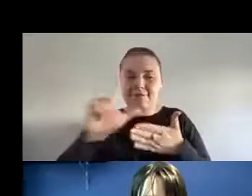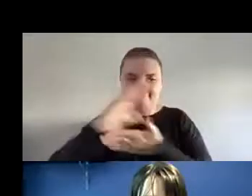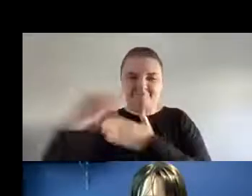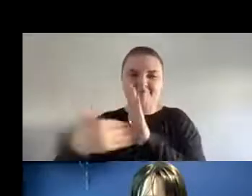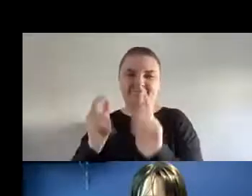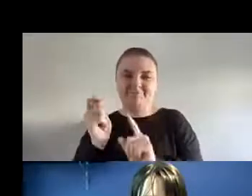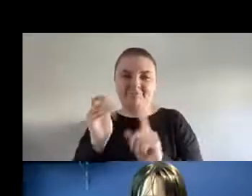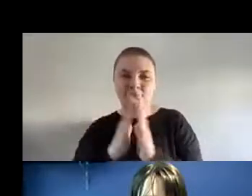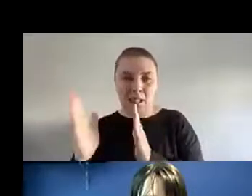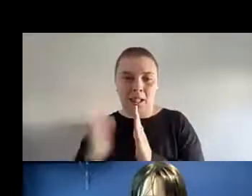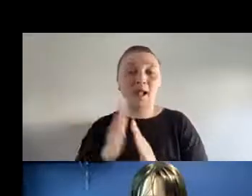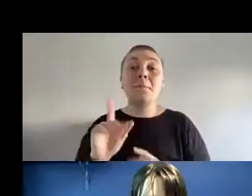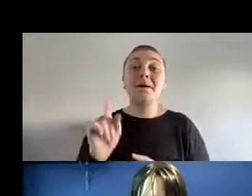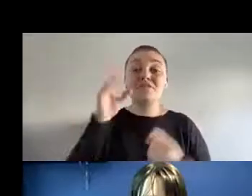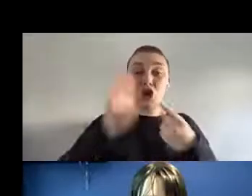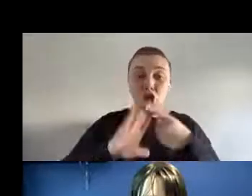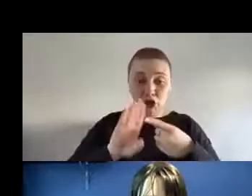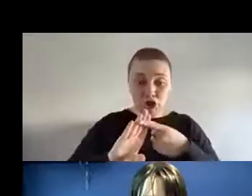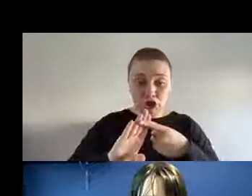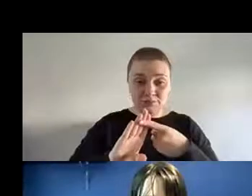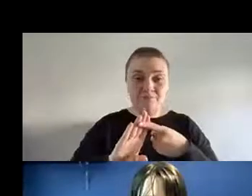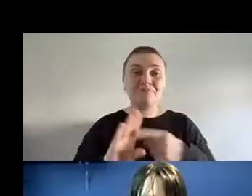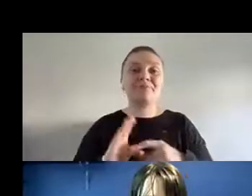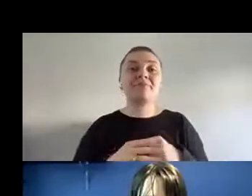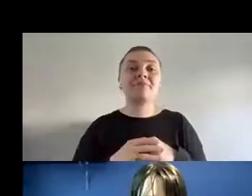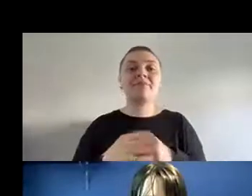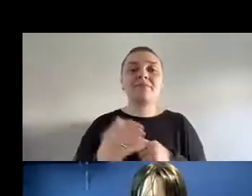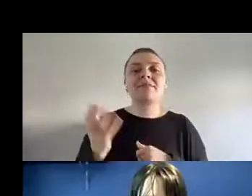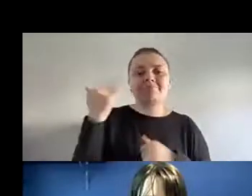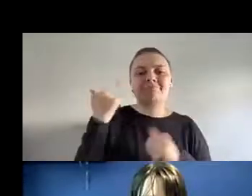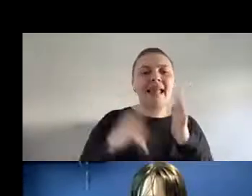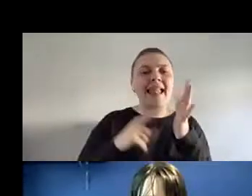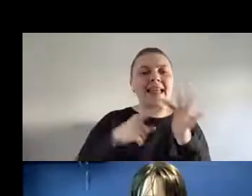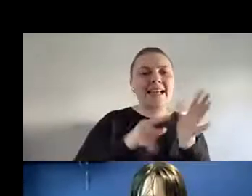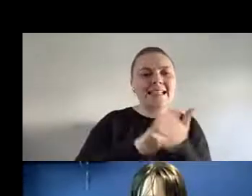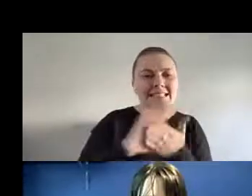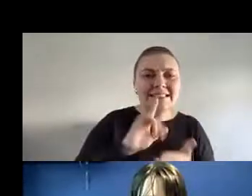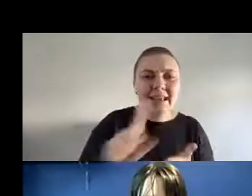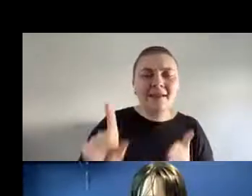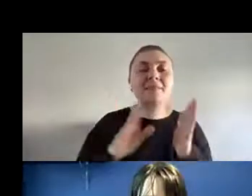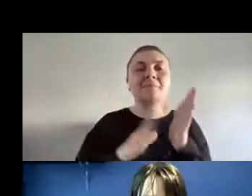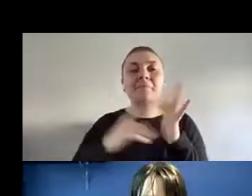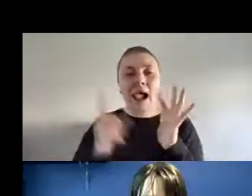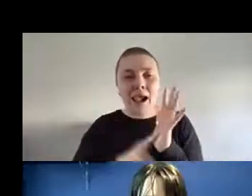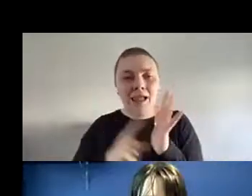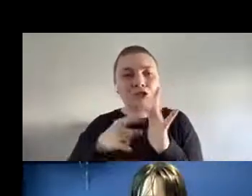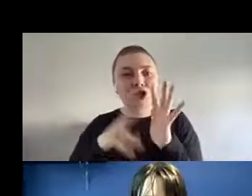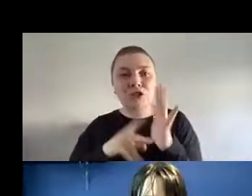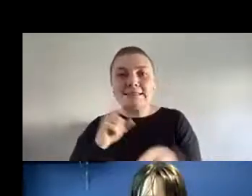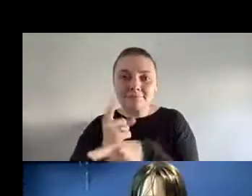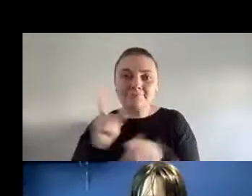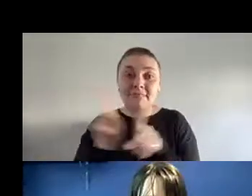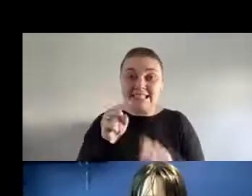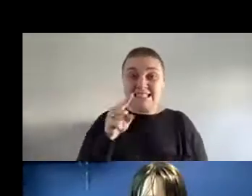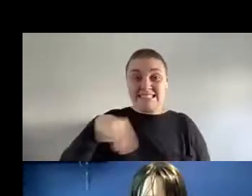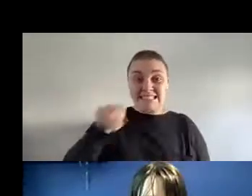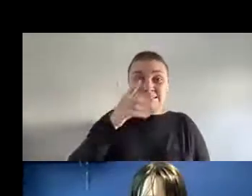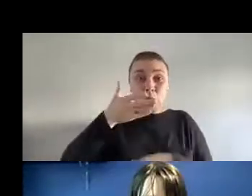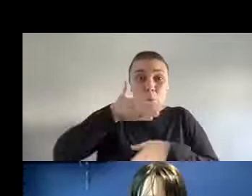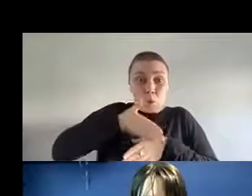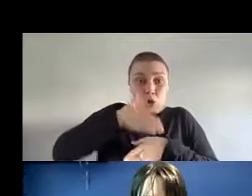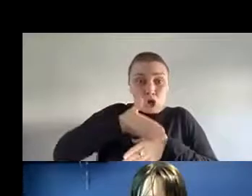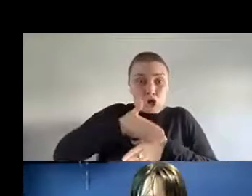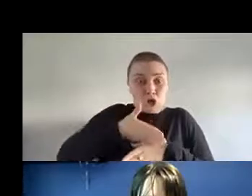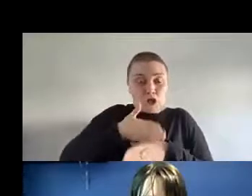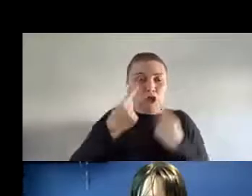of all, and has been previously mentioned by Leah, also by Mel and Jen, This work that we're presenting